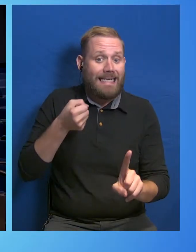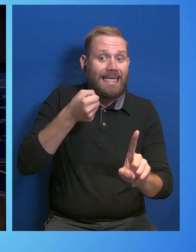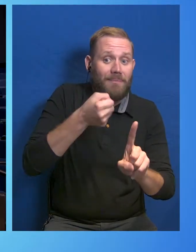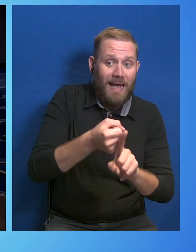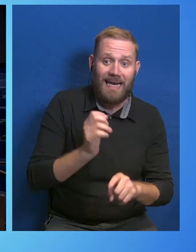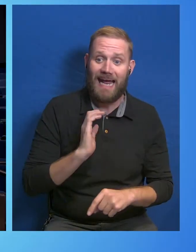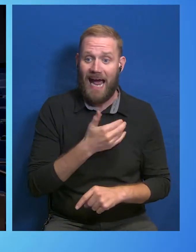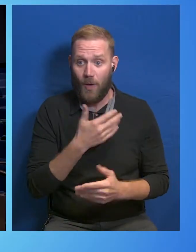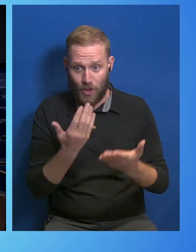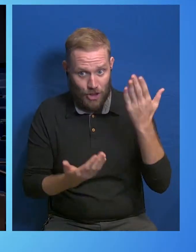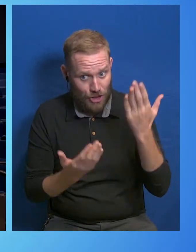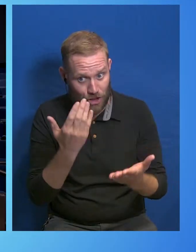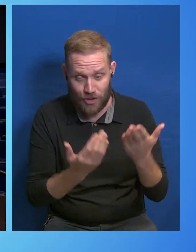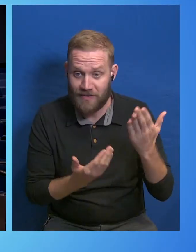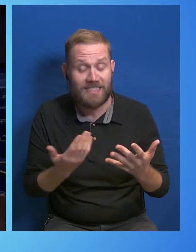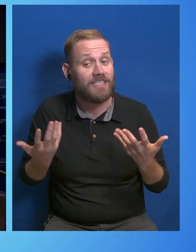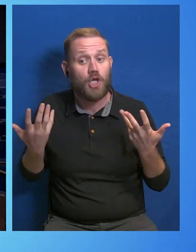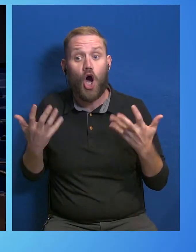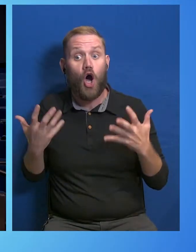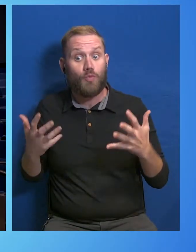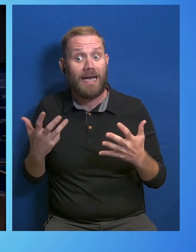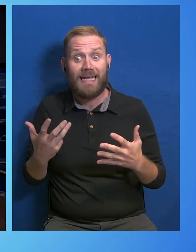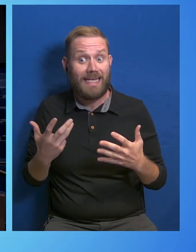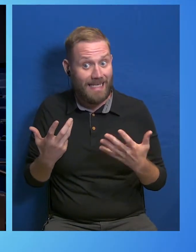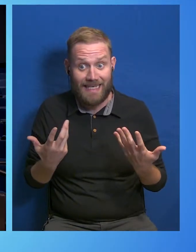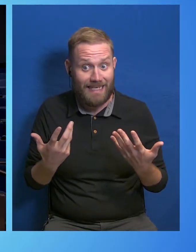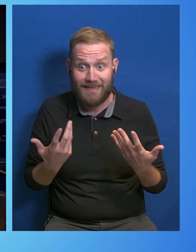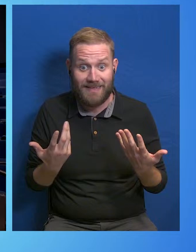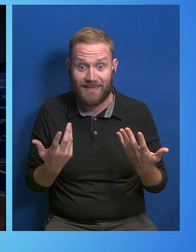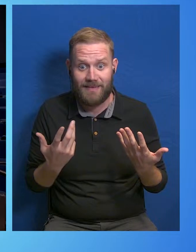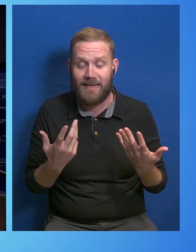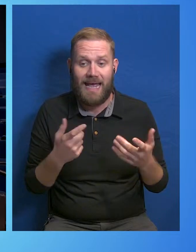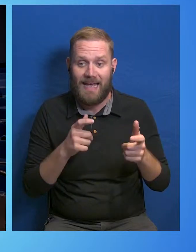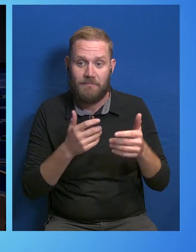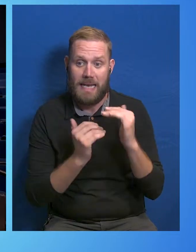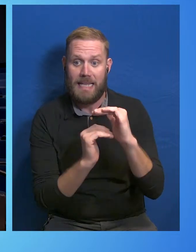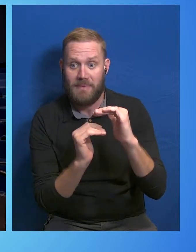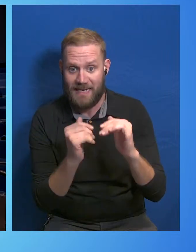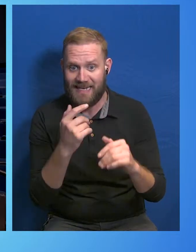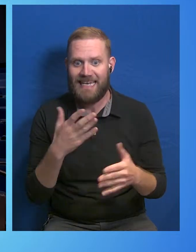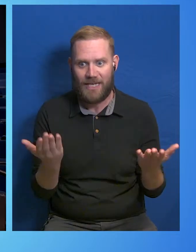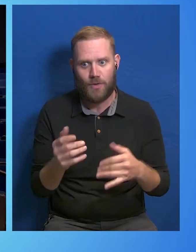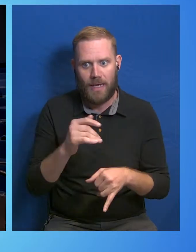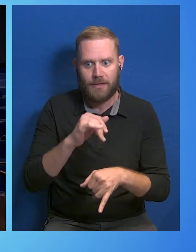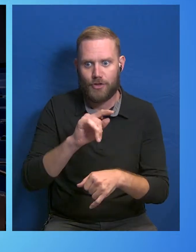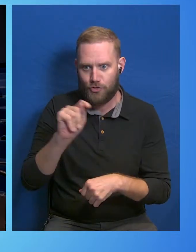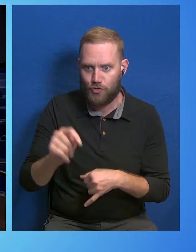student services any more than they've already have been, especially here on the Tucson campus.